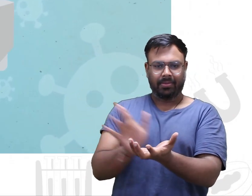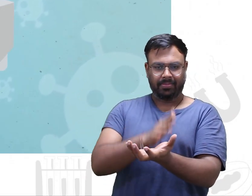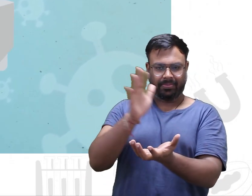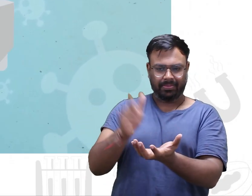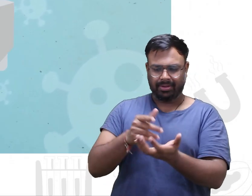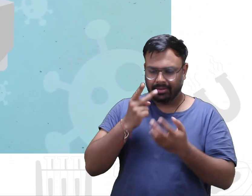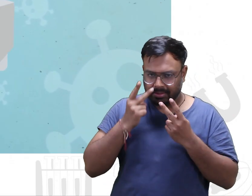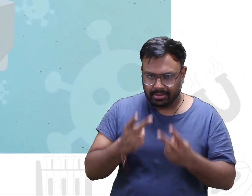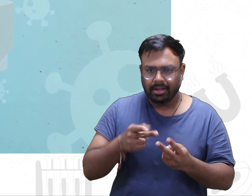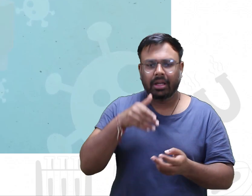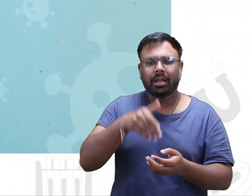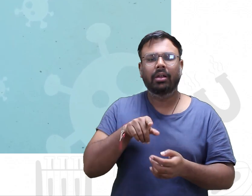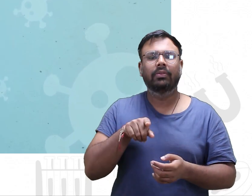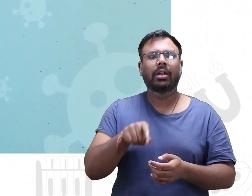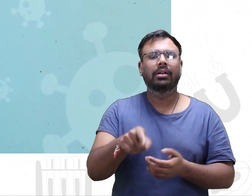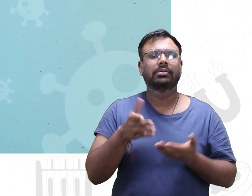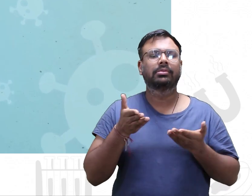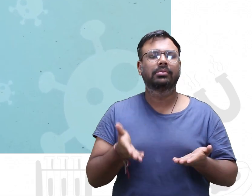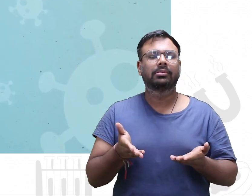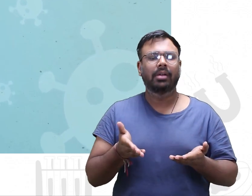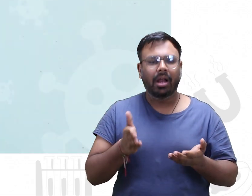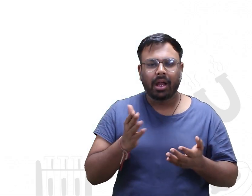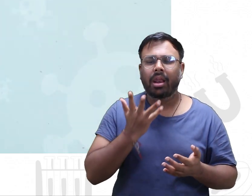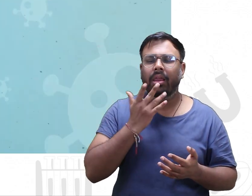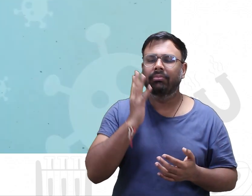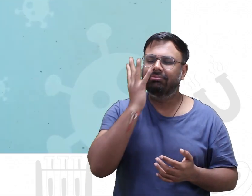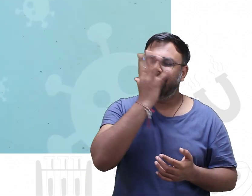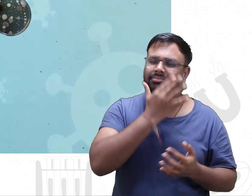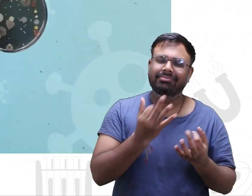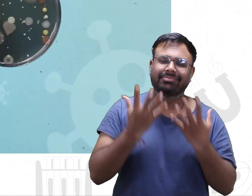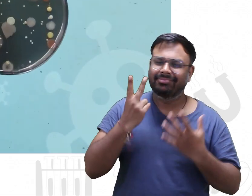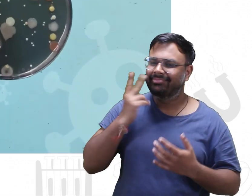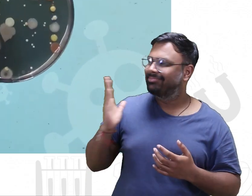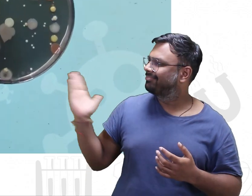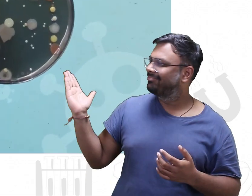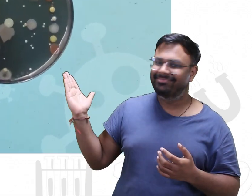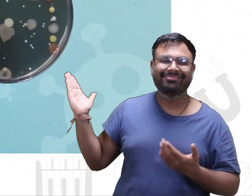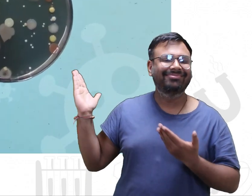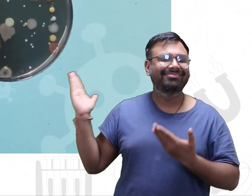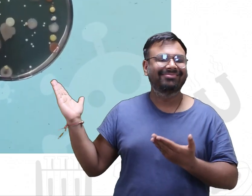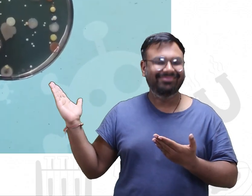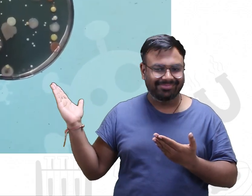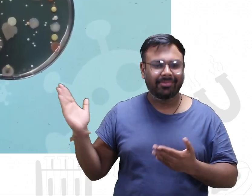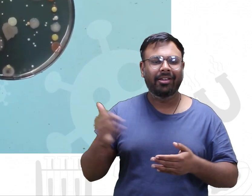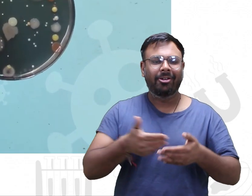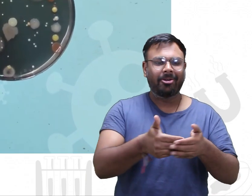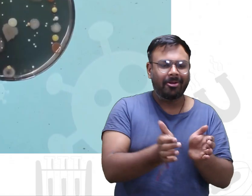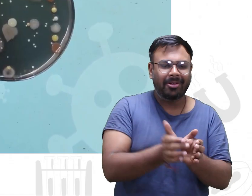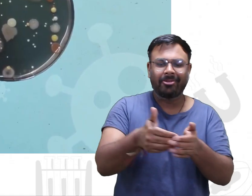air are attached to the plate by suction created by the air sampler. Look at these dots. They are so colorful and